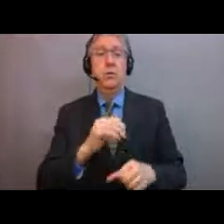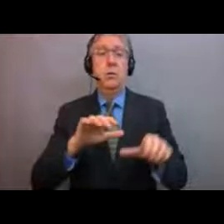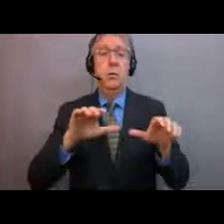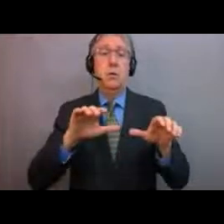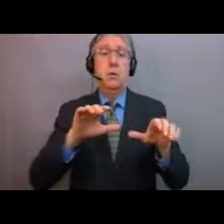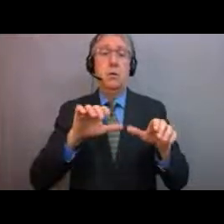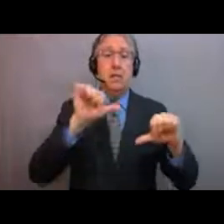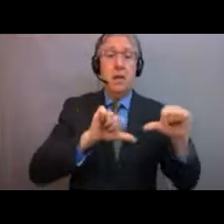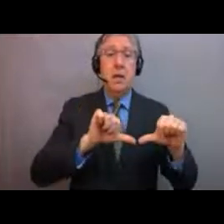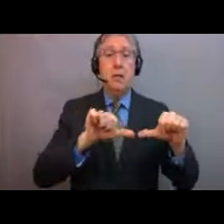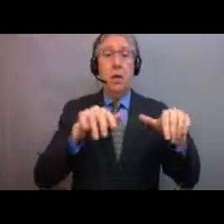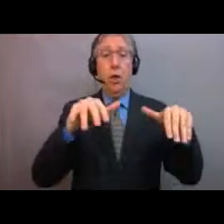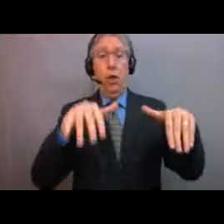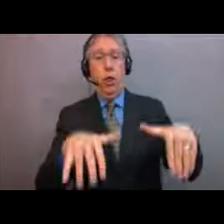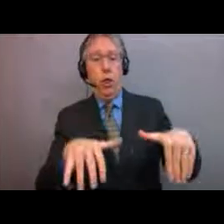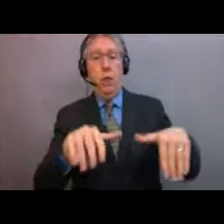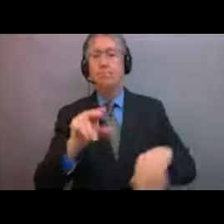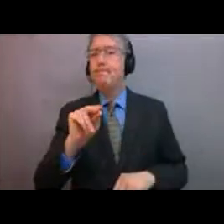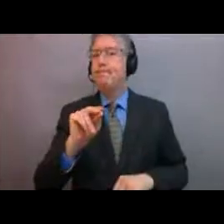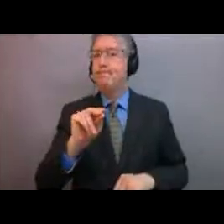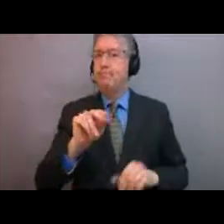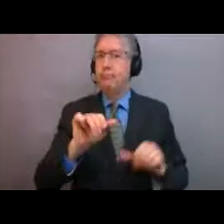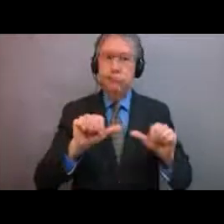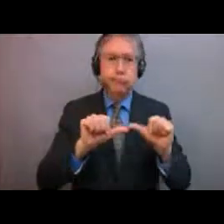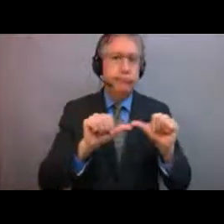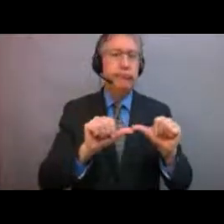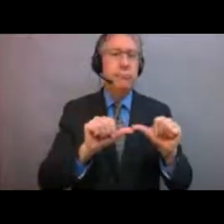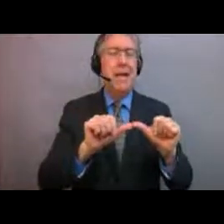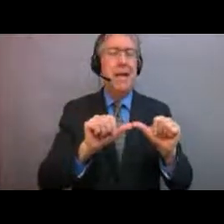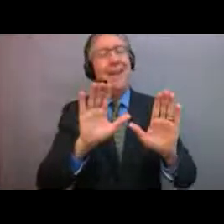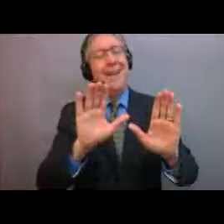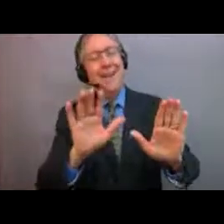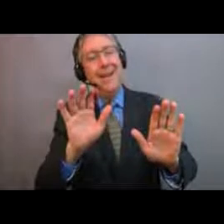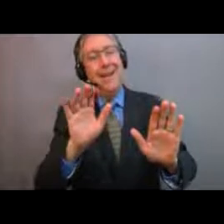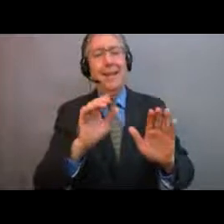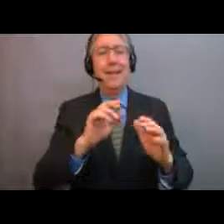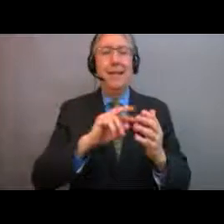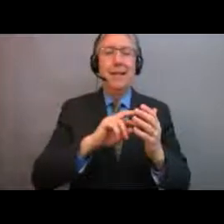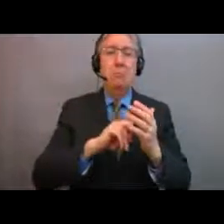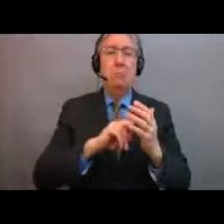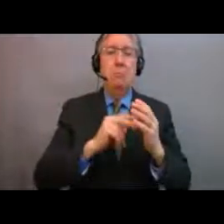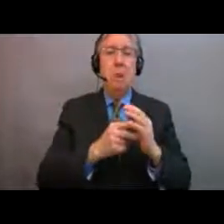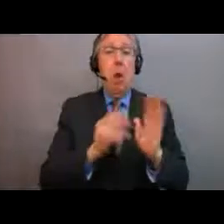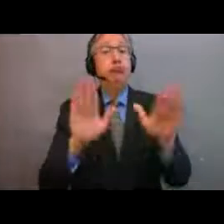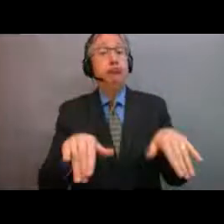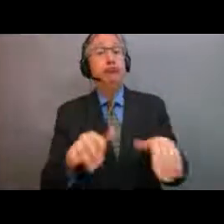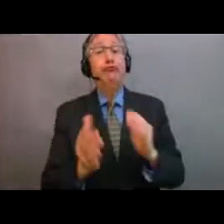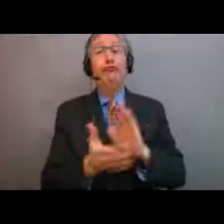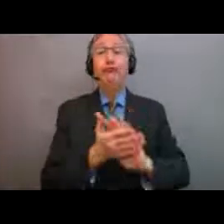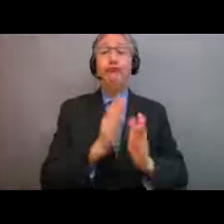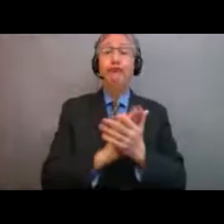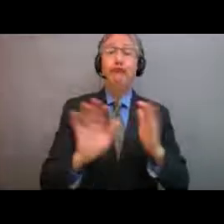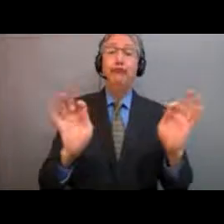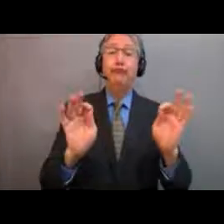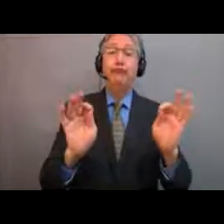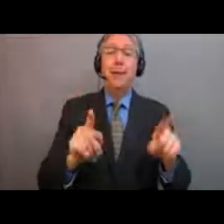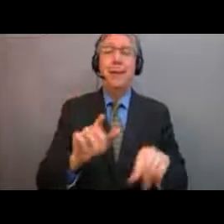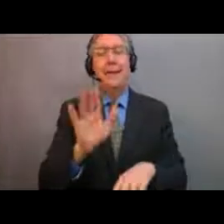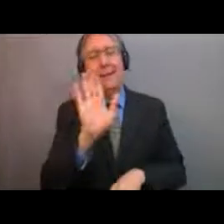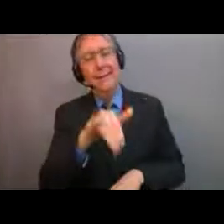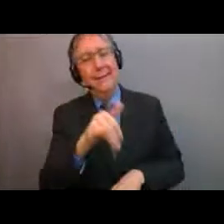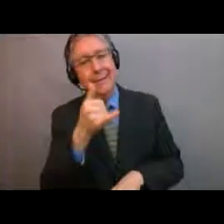science. It would be naive of me to think that there was no impact. Of course there was. But when I see the science that has resulted and